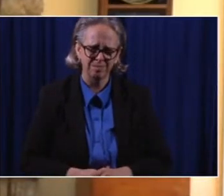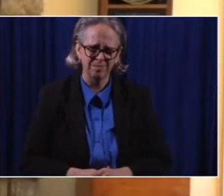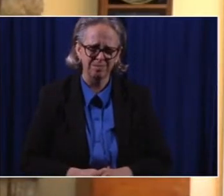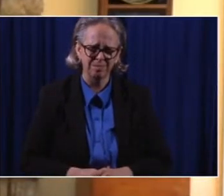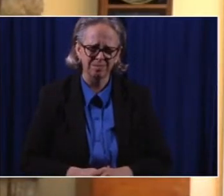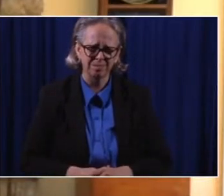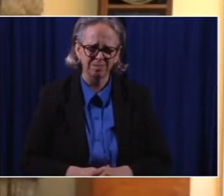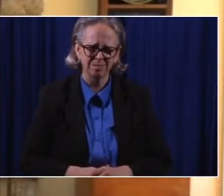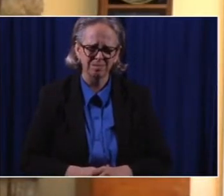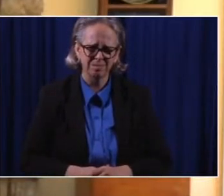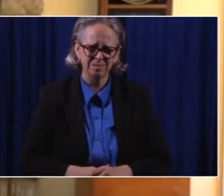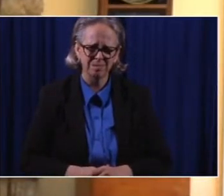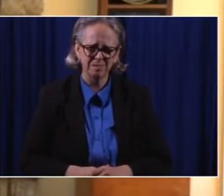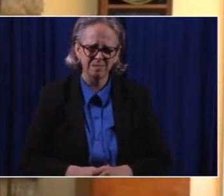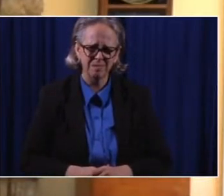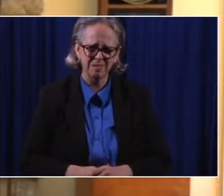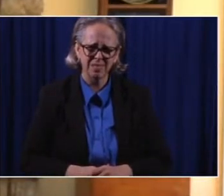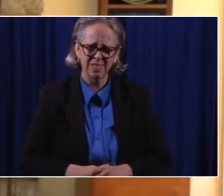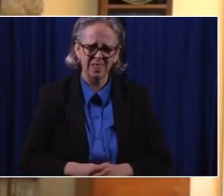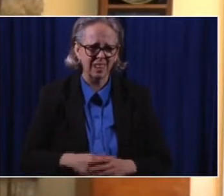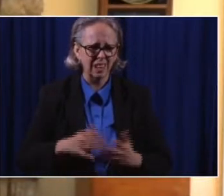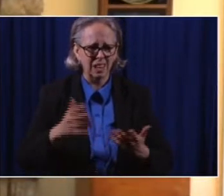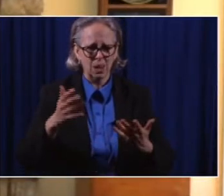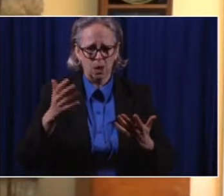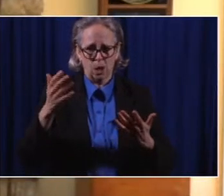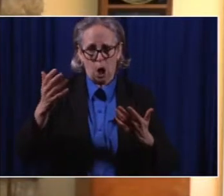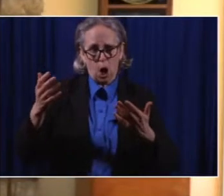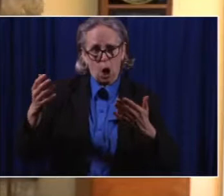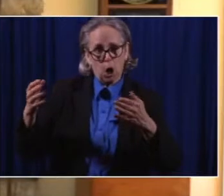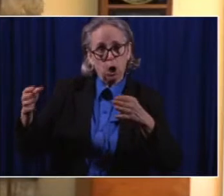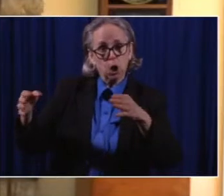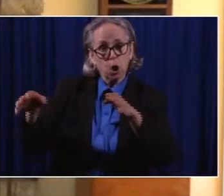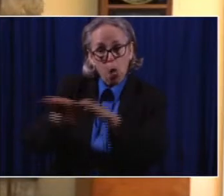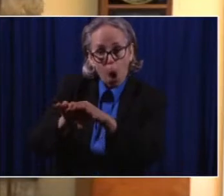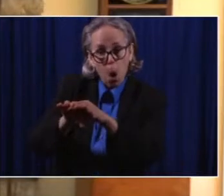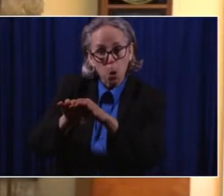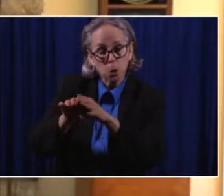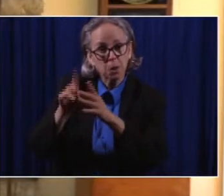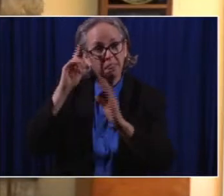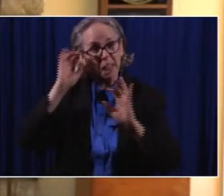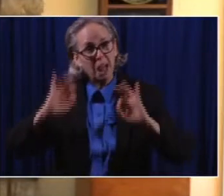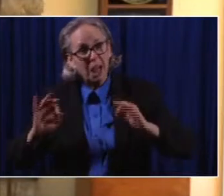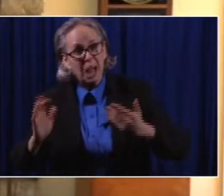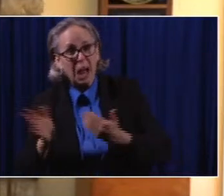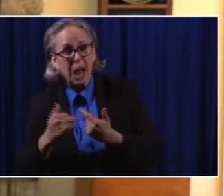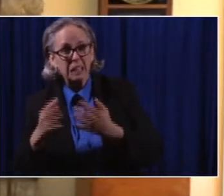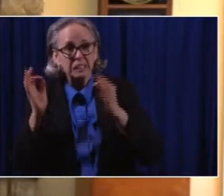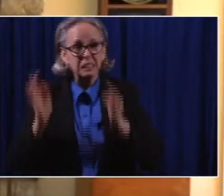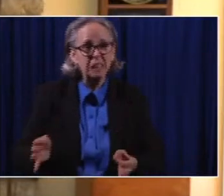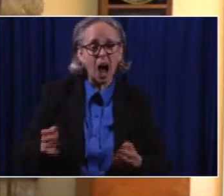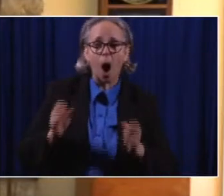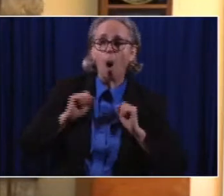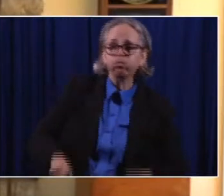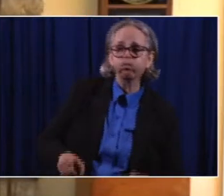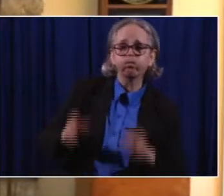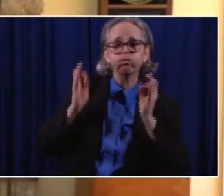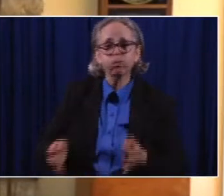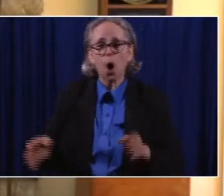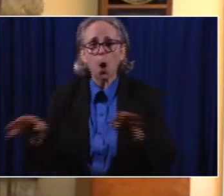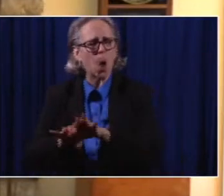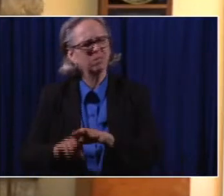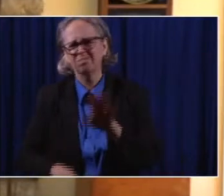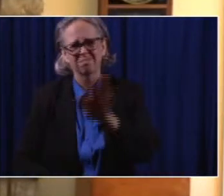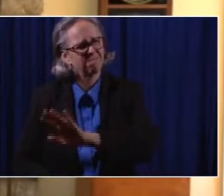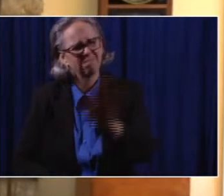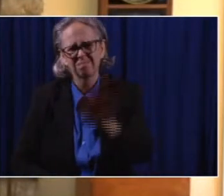decision that I would make lightly. But we have to do some things to slow this down. So if we can